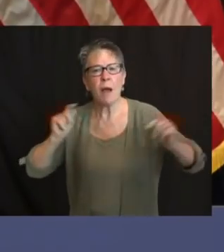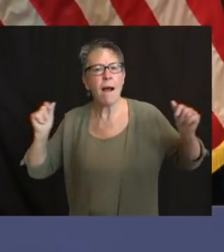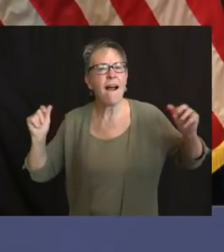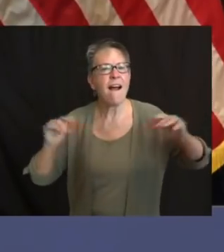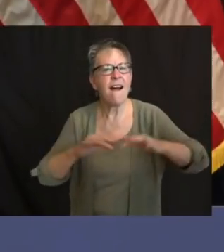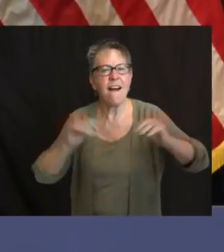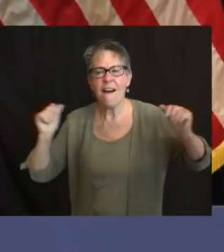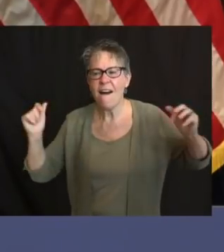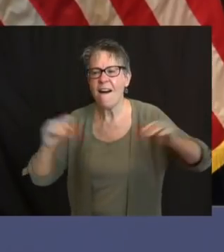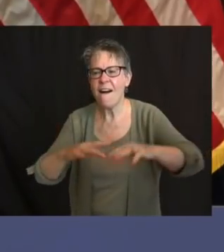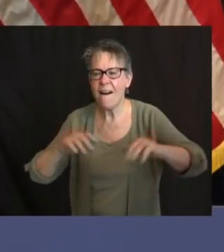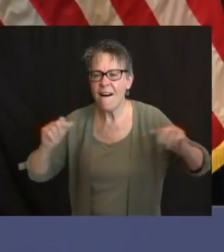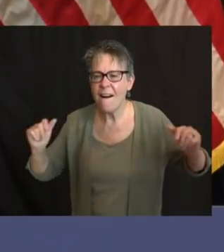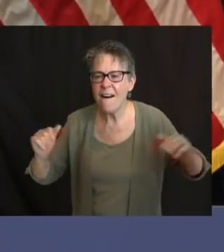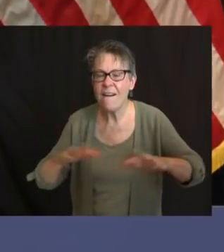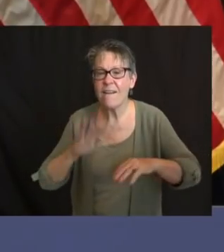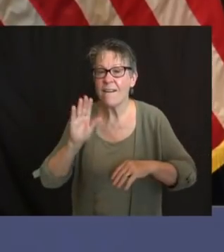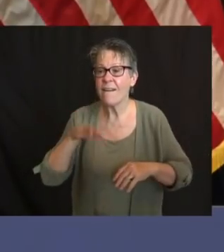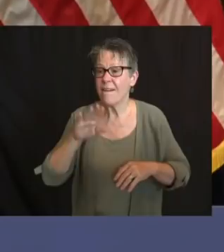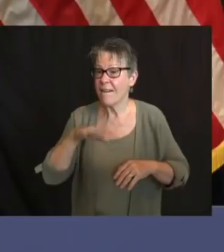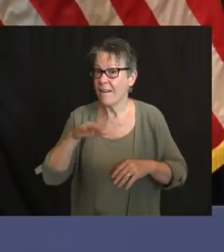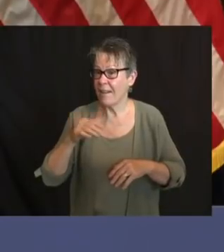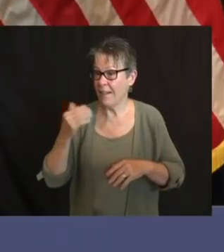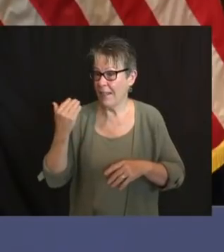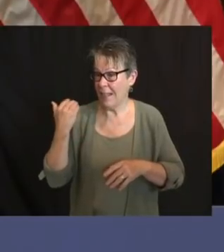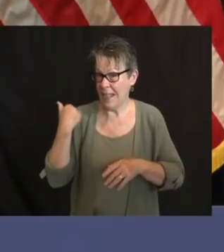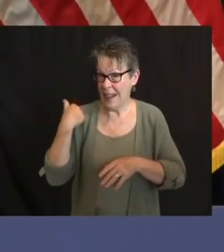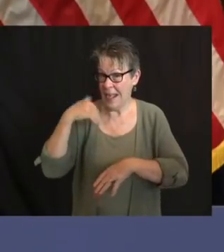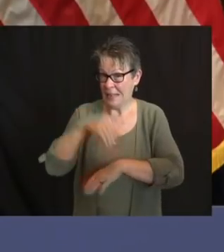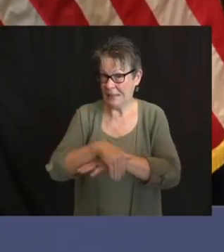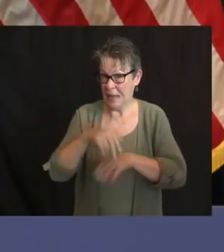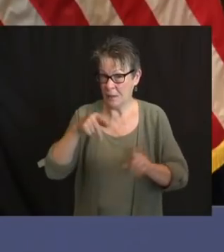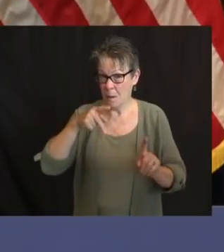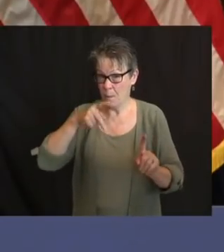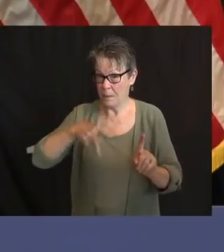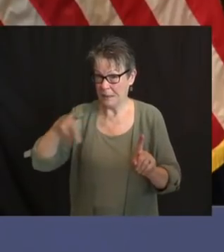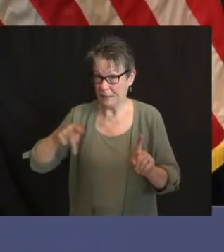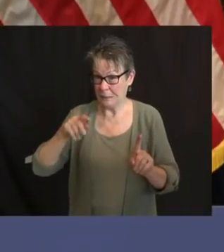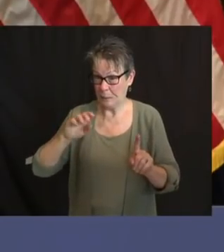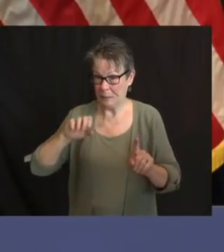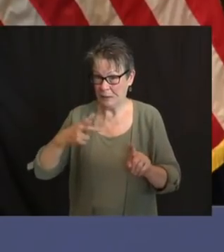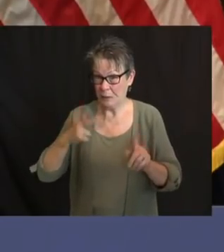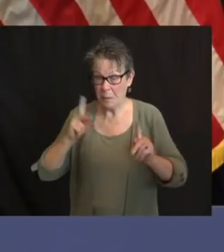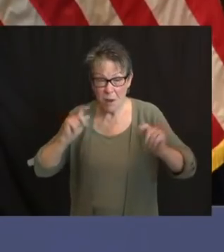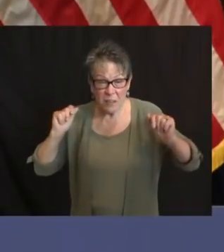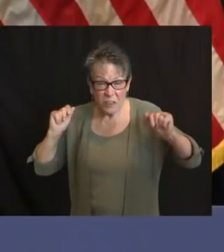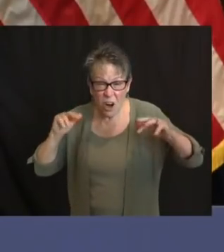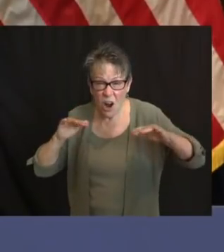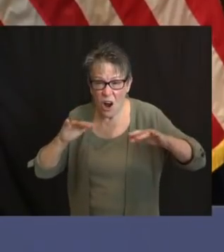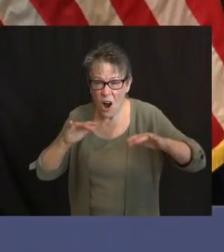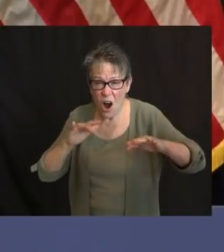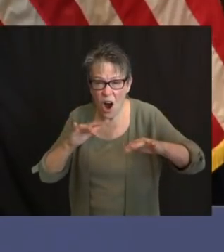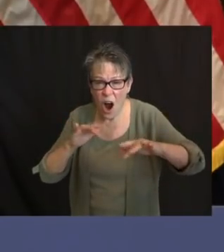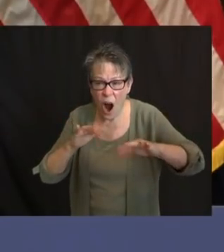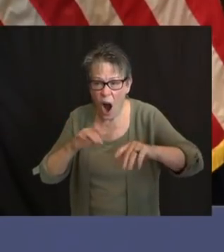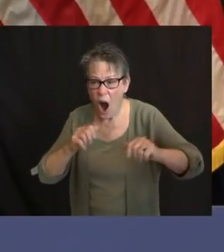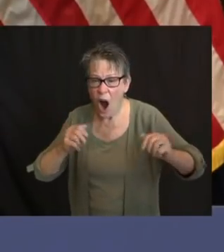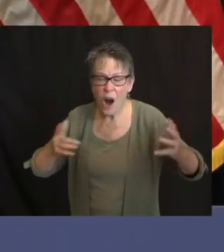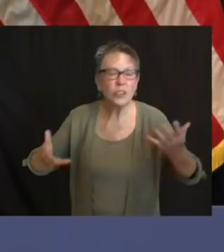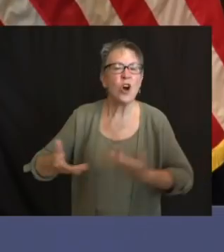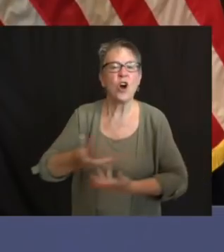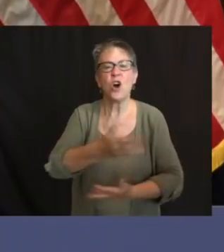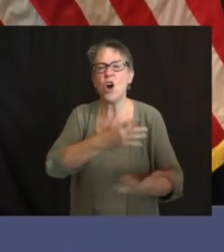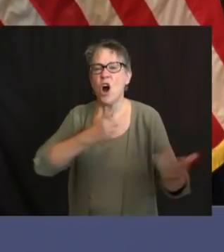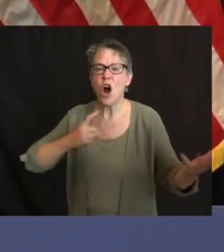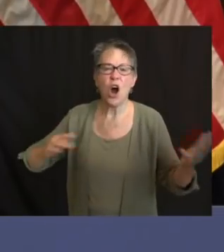Beach last night, where there was a huge gathering on the beach? How do you respond to critics who say you set a bad example by